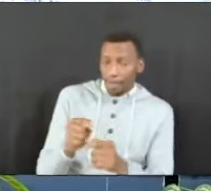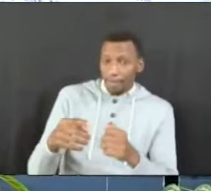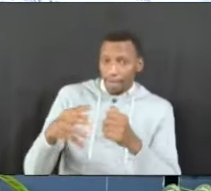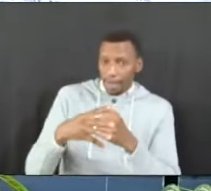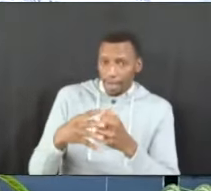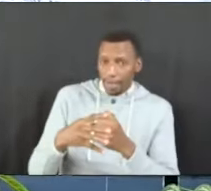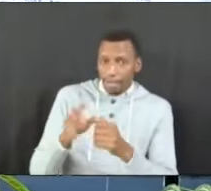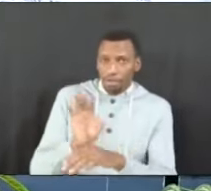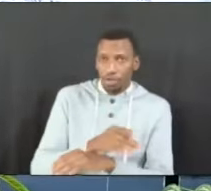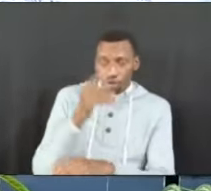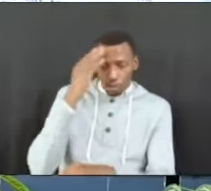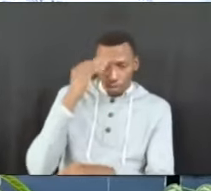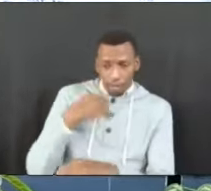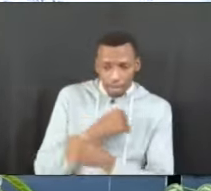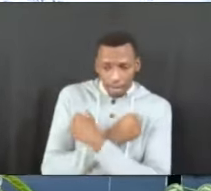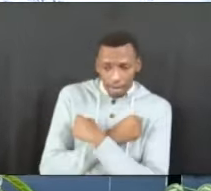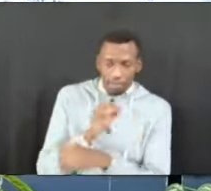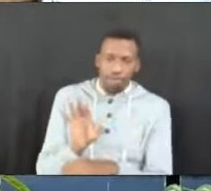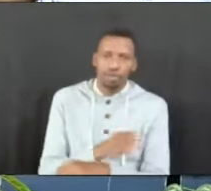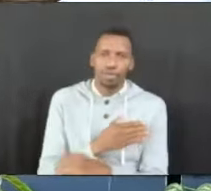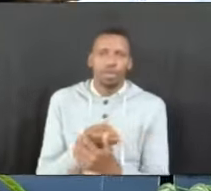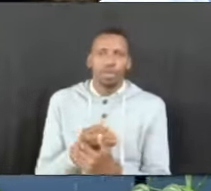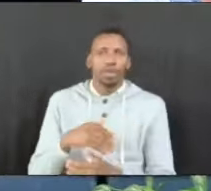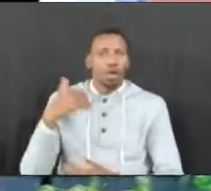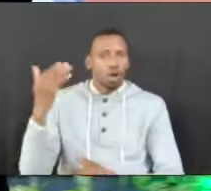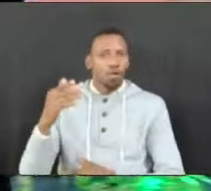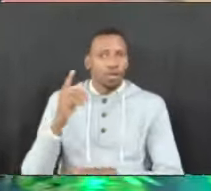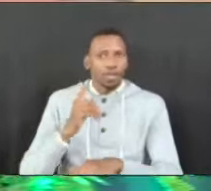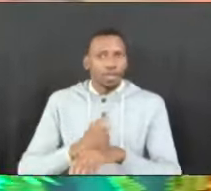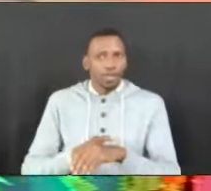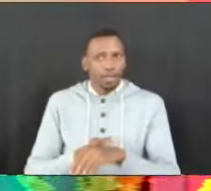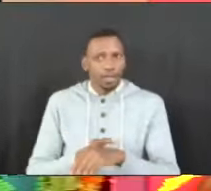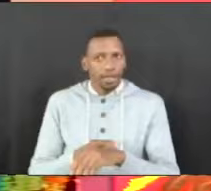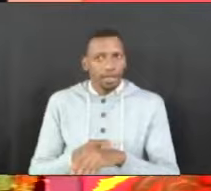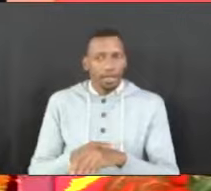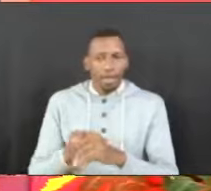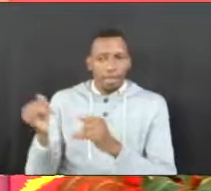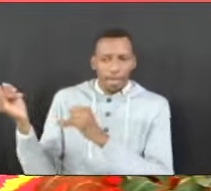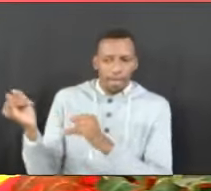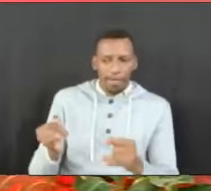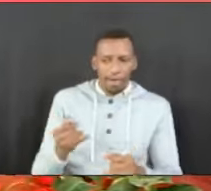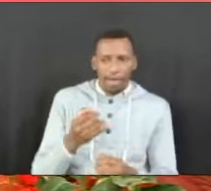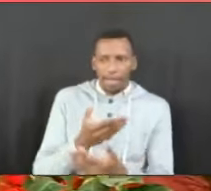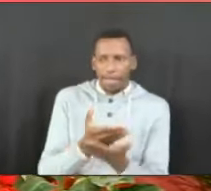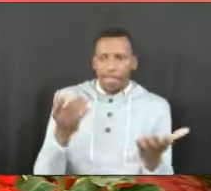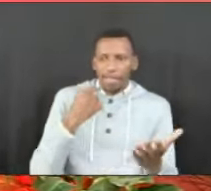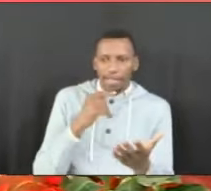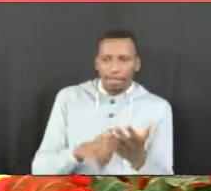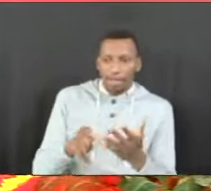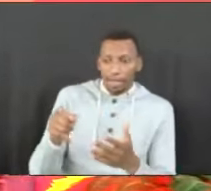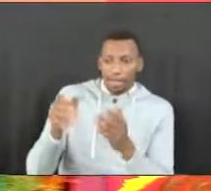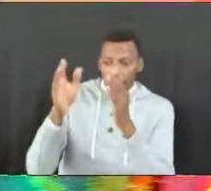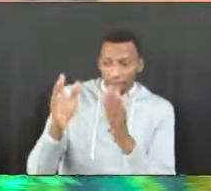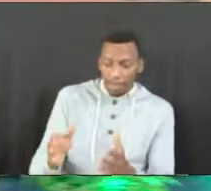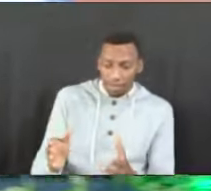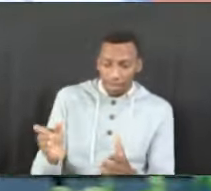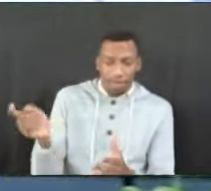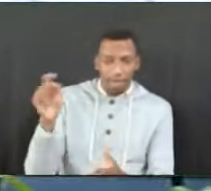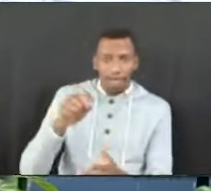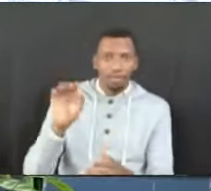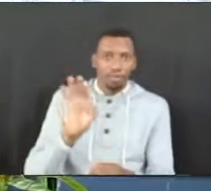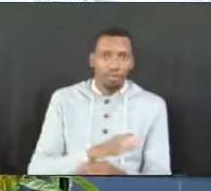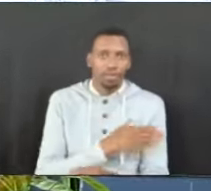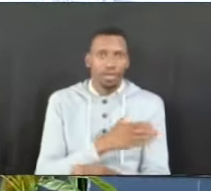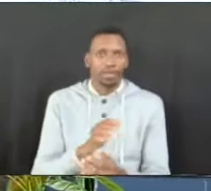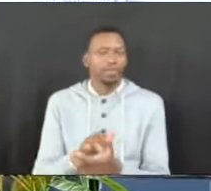love music, eh? I'm sure you know me. Usually when I'm invited, they're saying, "Ujamana kuja kuimba, ataimba," and I will sing because I love